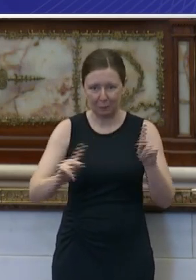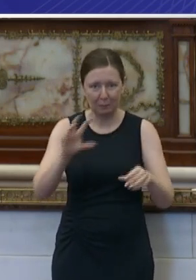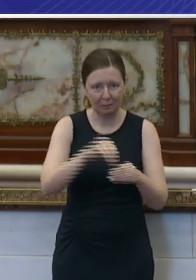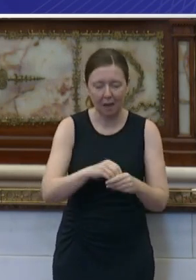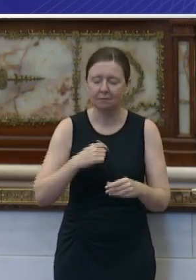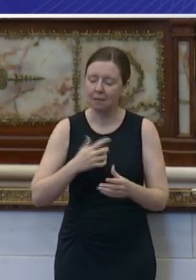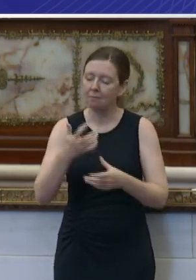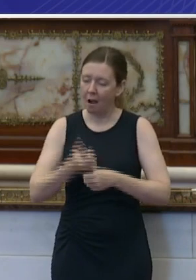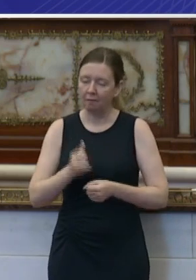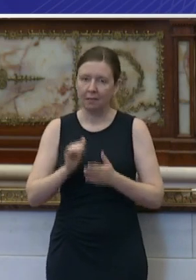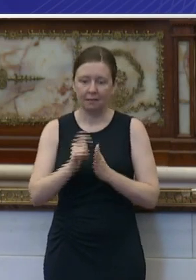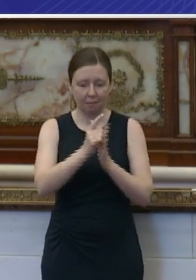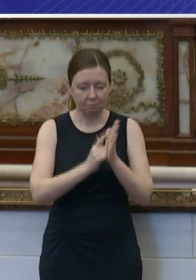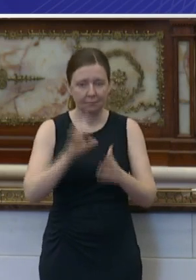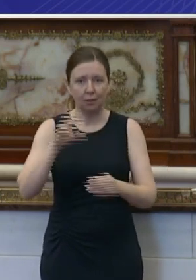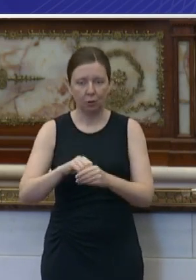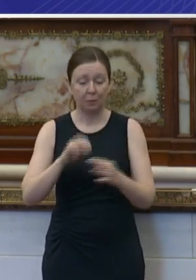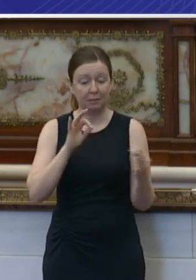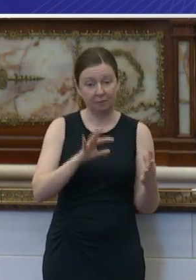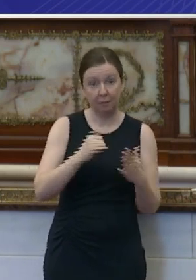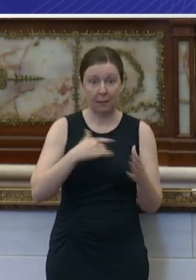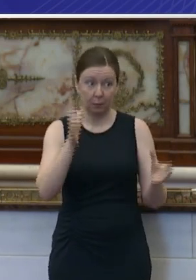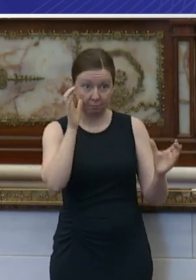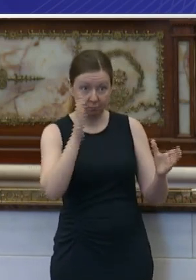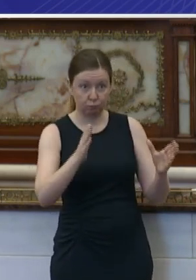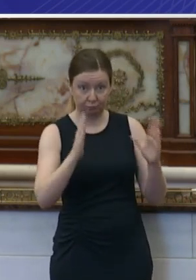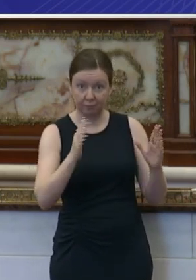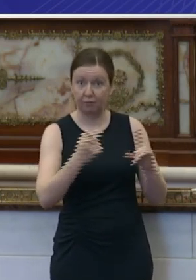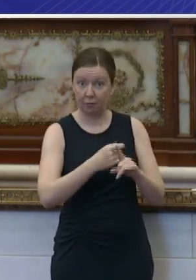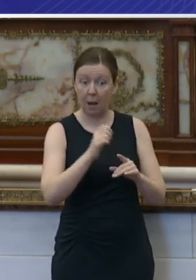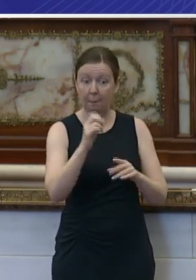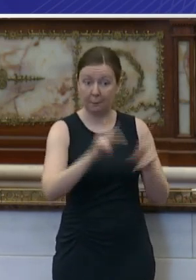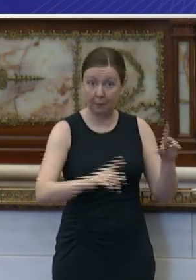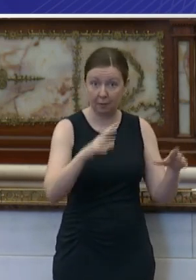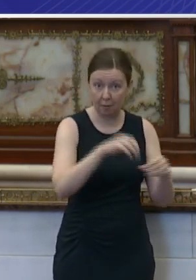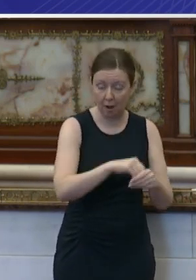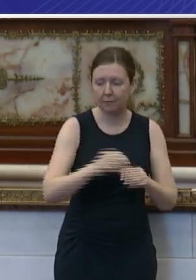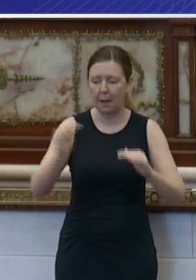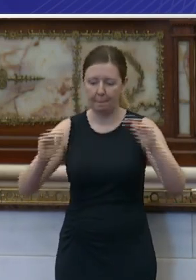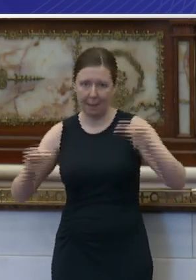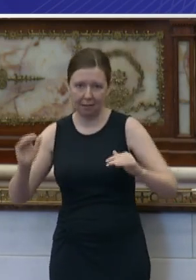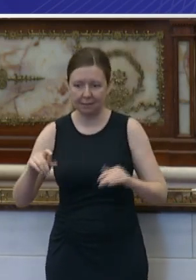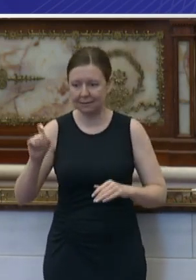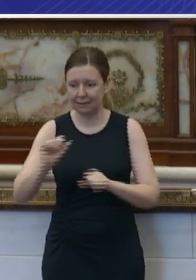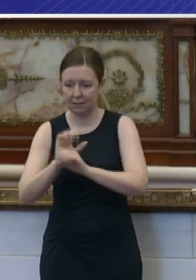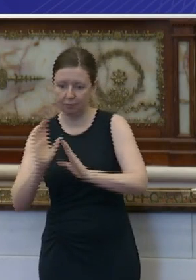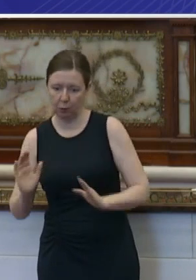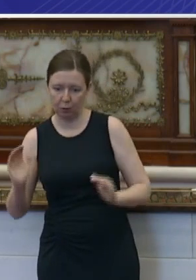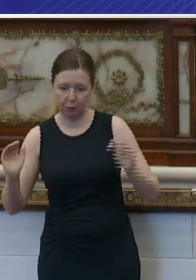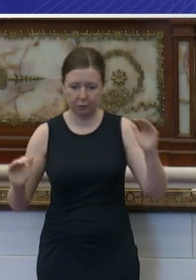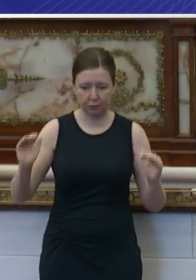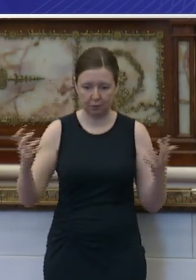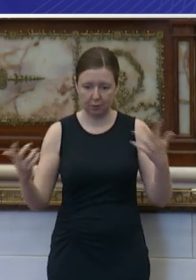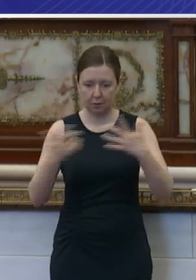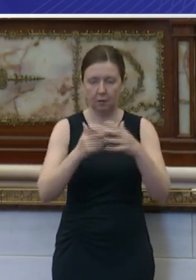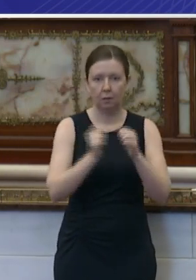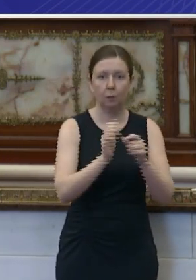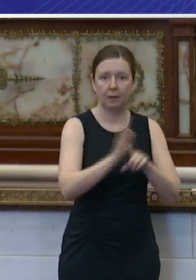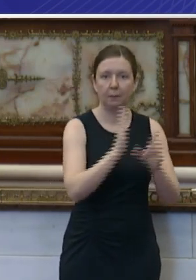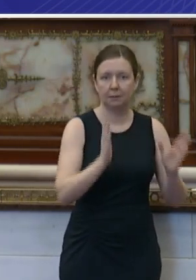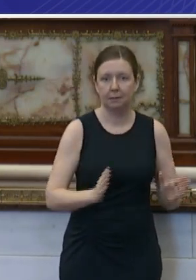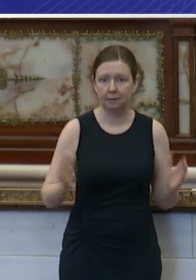this legislation incorporates the feedback that we have received from stakeholders and balances the needs of workers with the needs of business